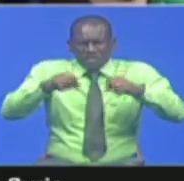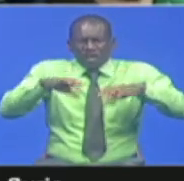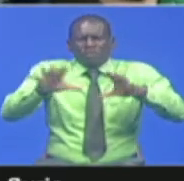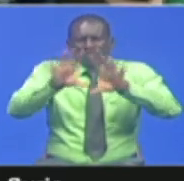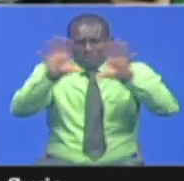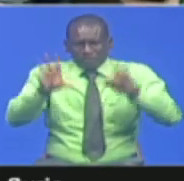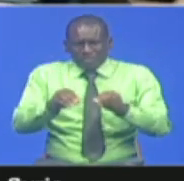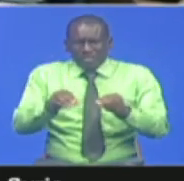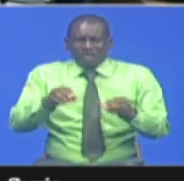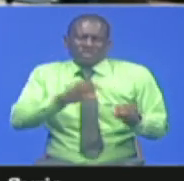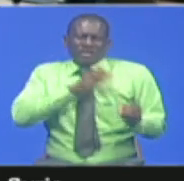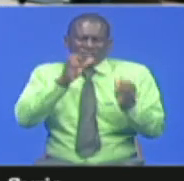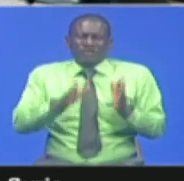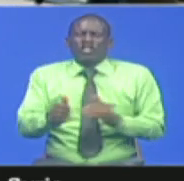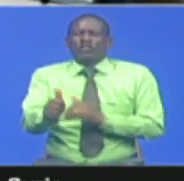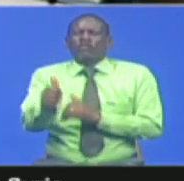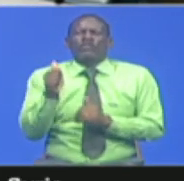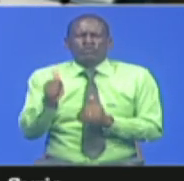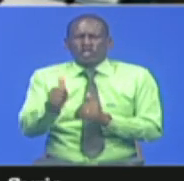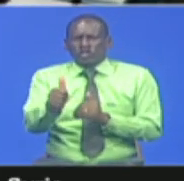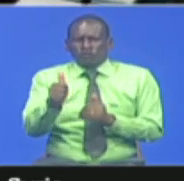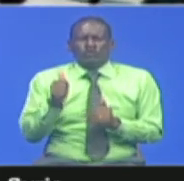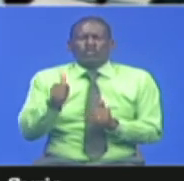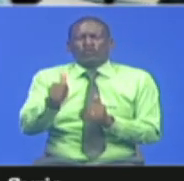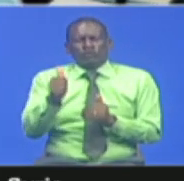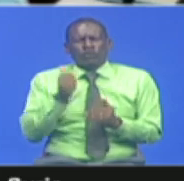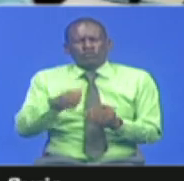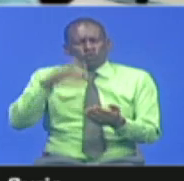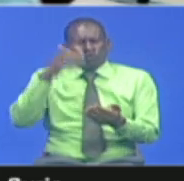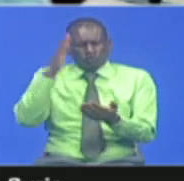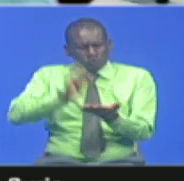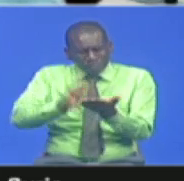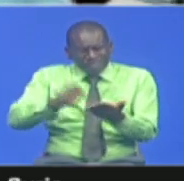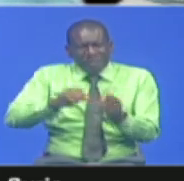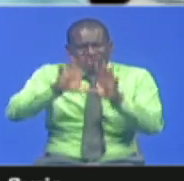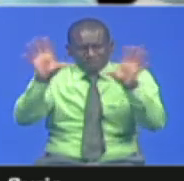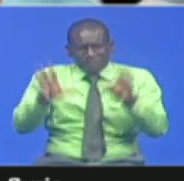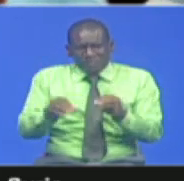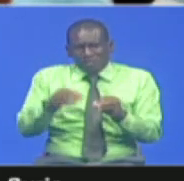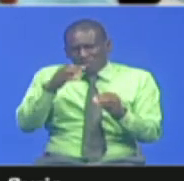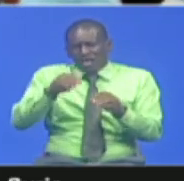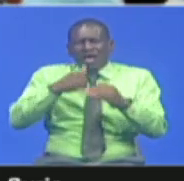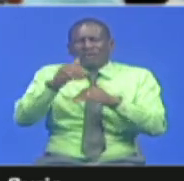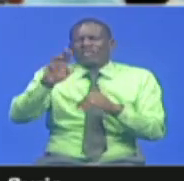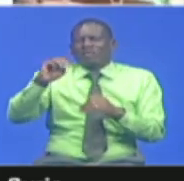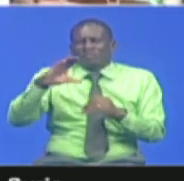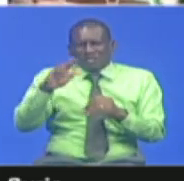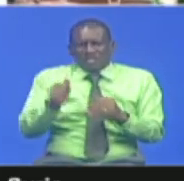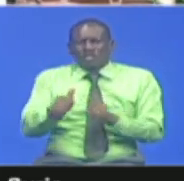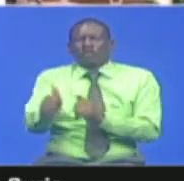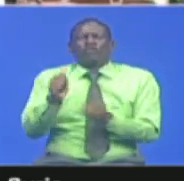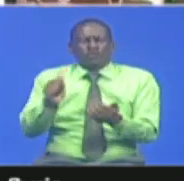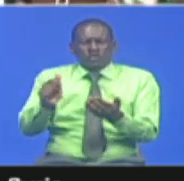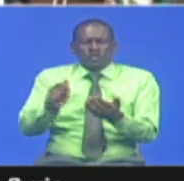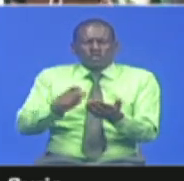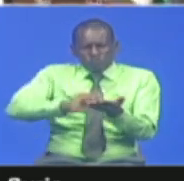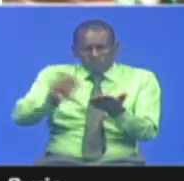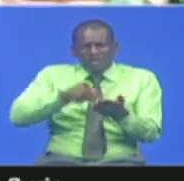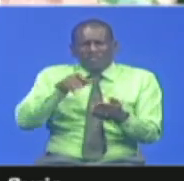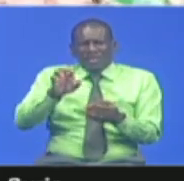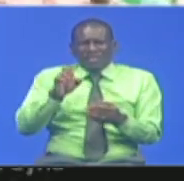budget after the MCAs slashed the executive's allocation and instead directed the money to the ward development fund. Samboja will